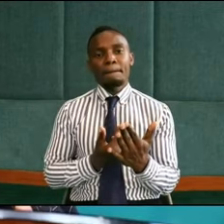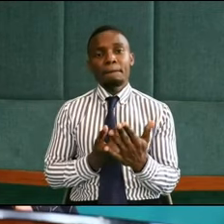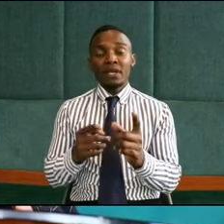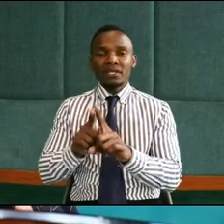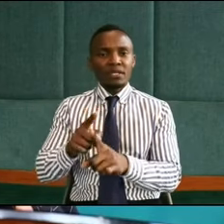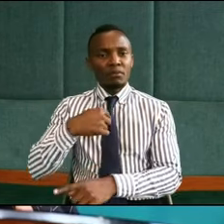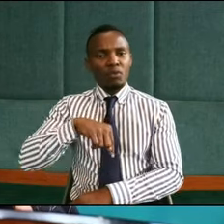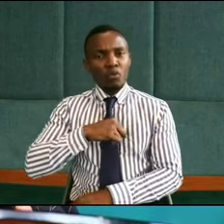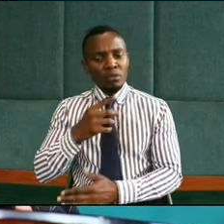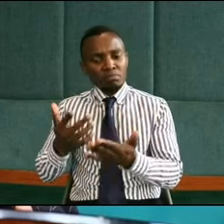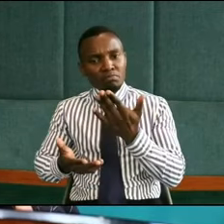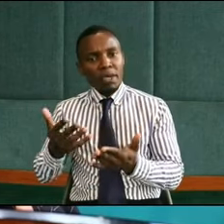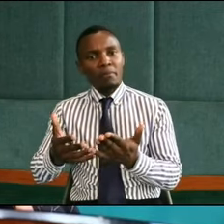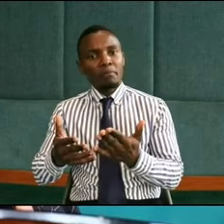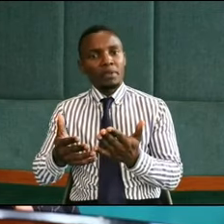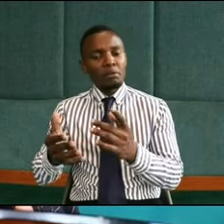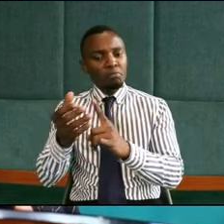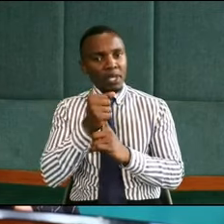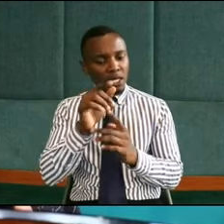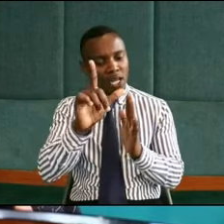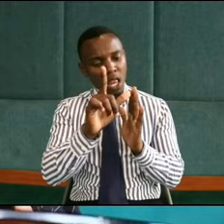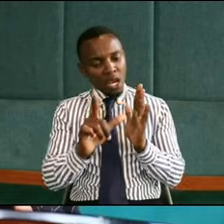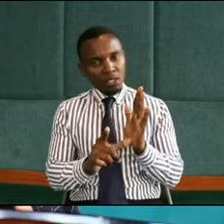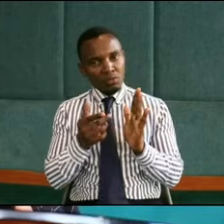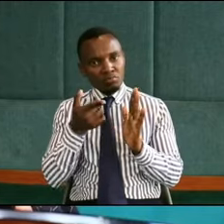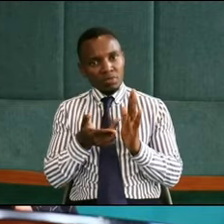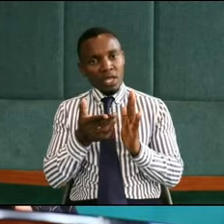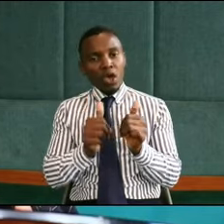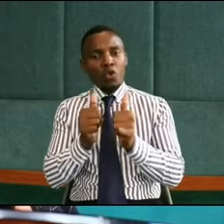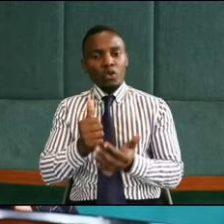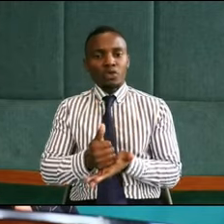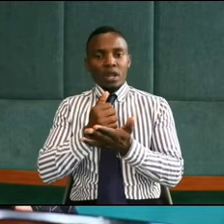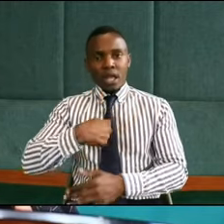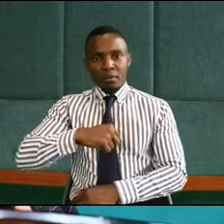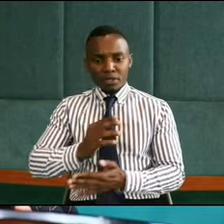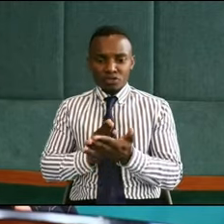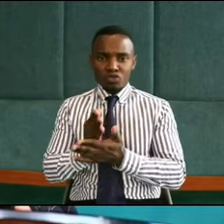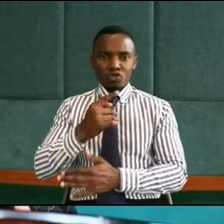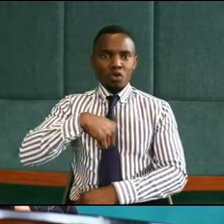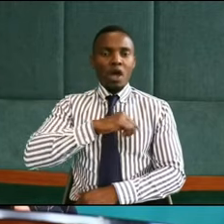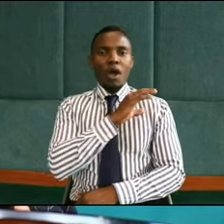that we may draw lessons that will help us in our Christian journey